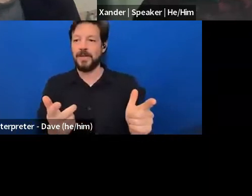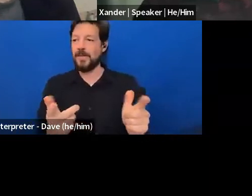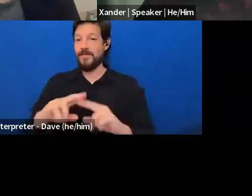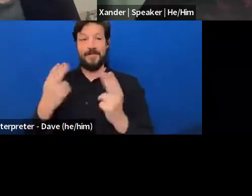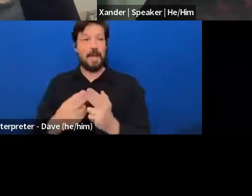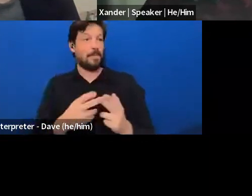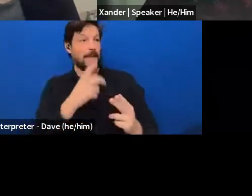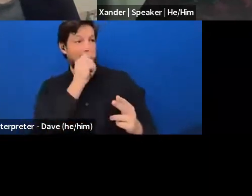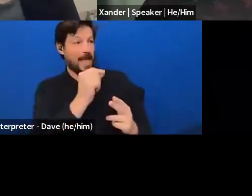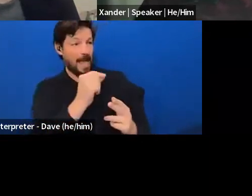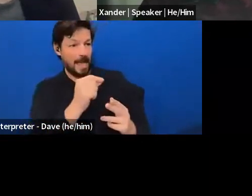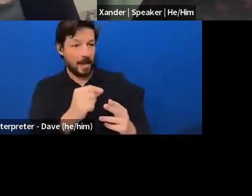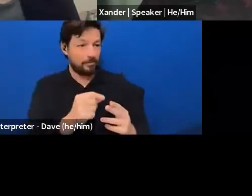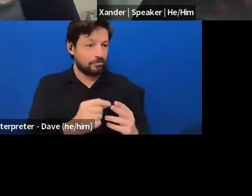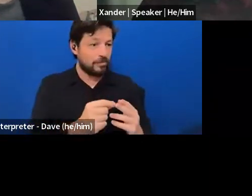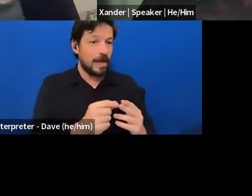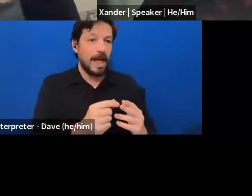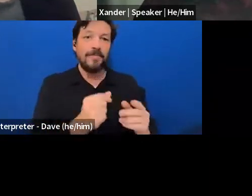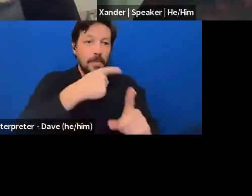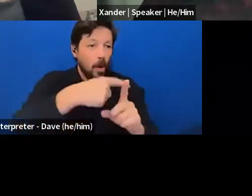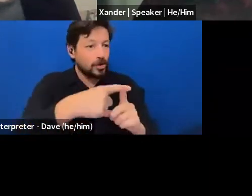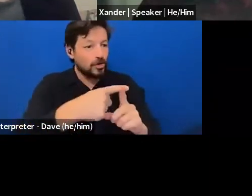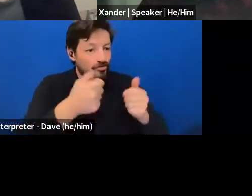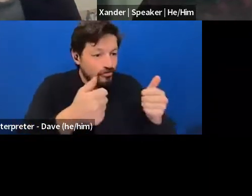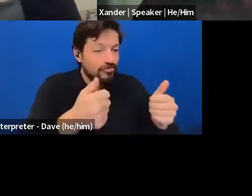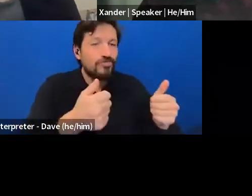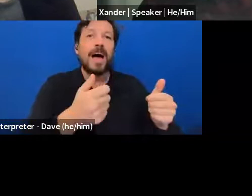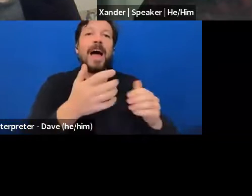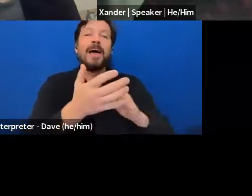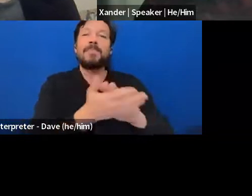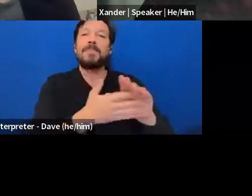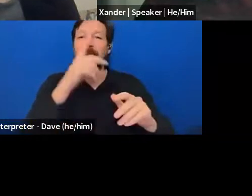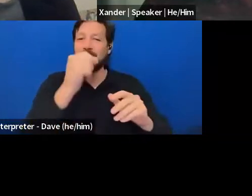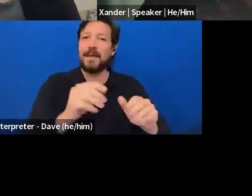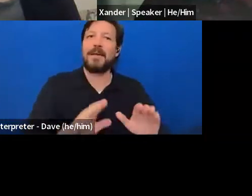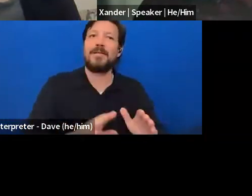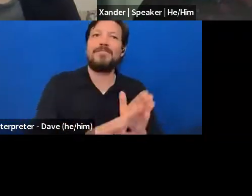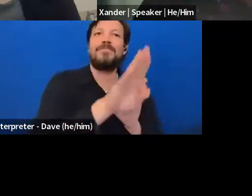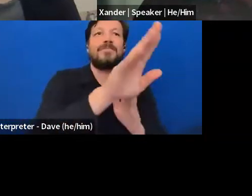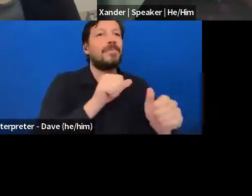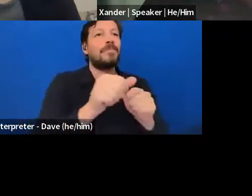better outcome than if we purely focused on my inability to drive a manual car and eat celery.